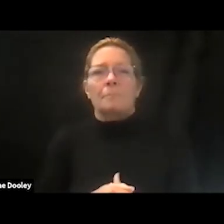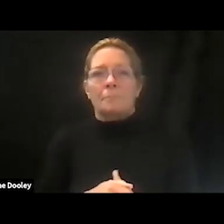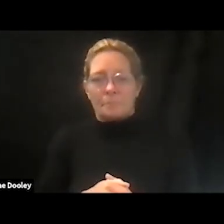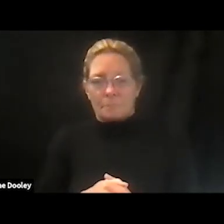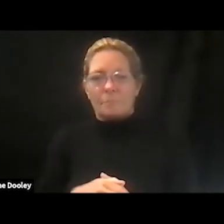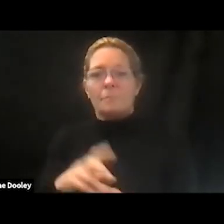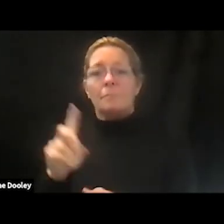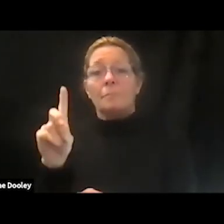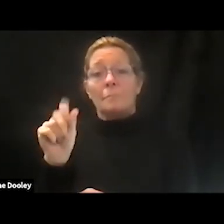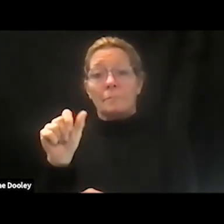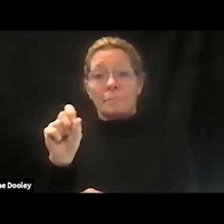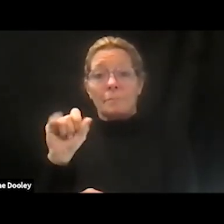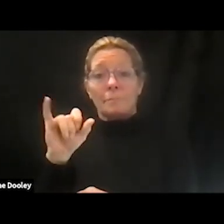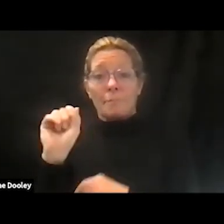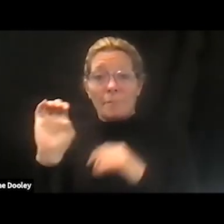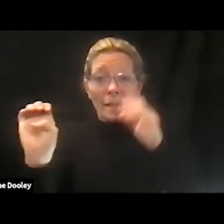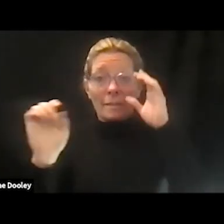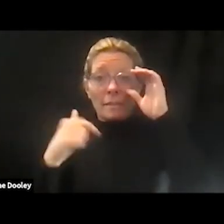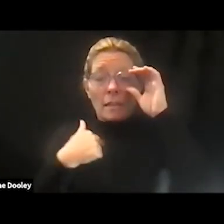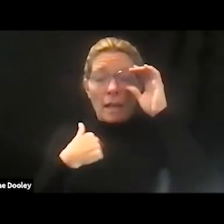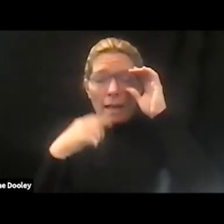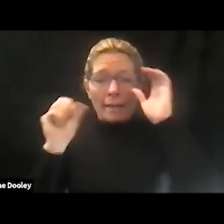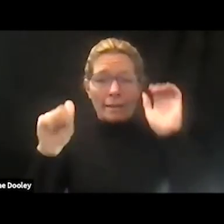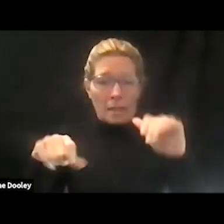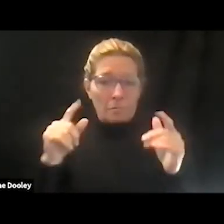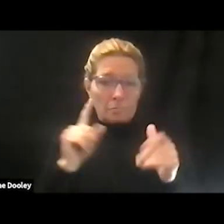Mm-hmm. I can go first. So I think,